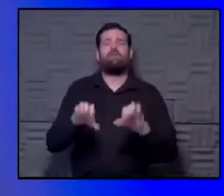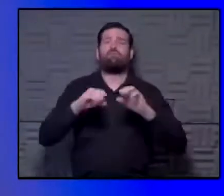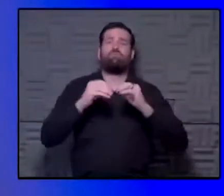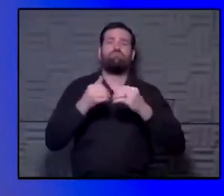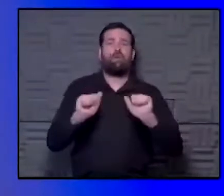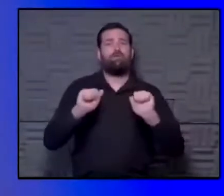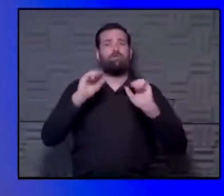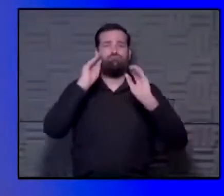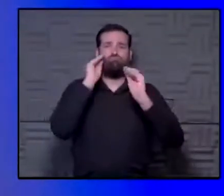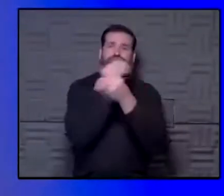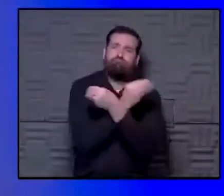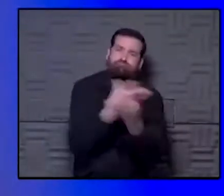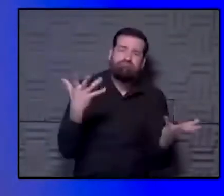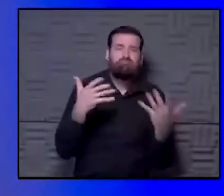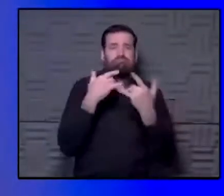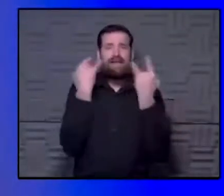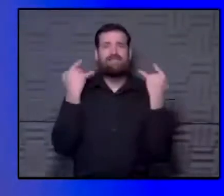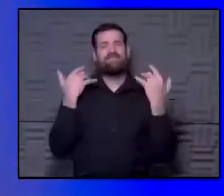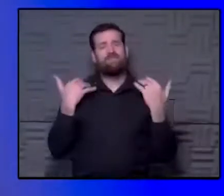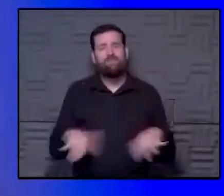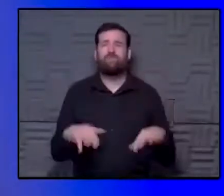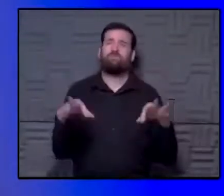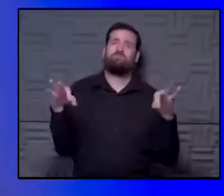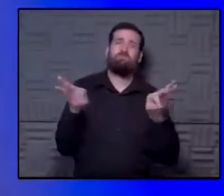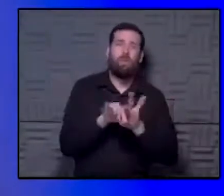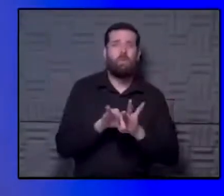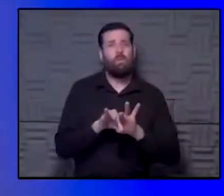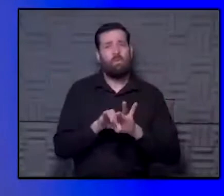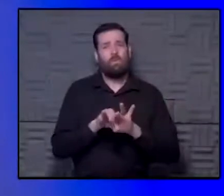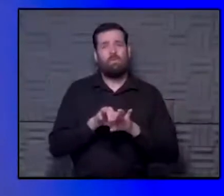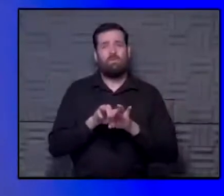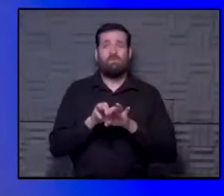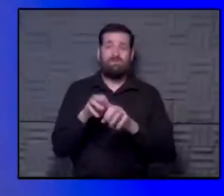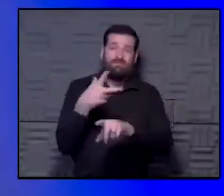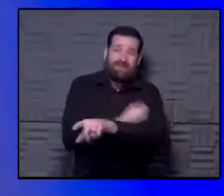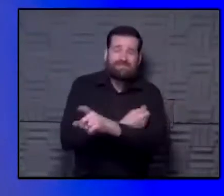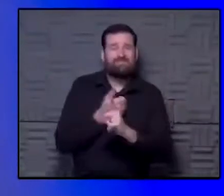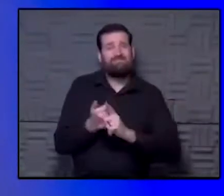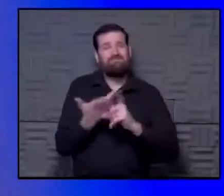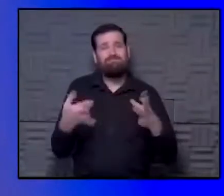how vital it is for masks, how important it is to get the vaccine.